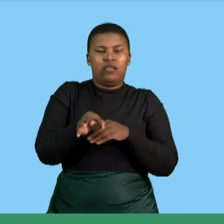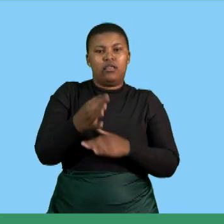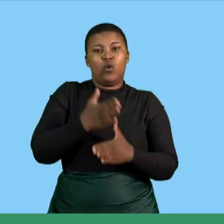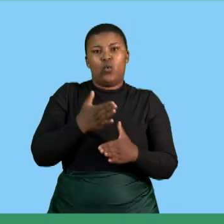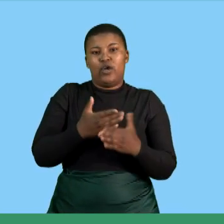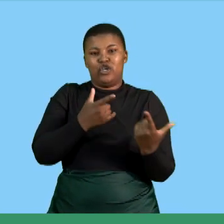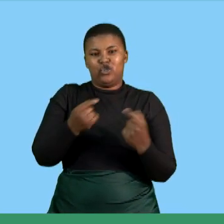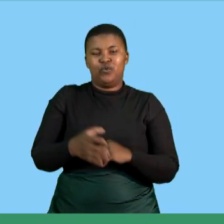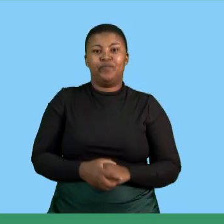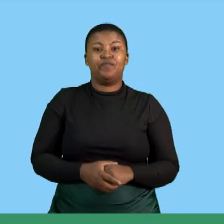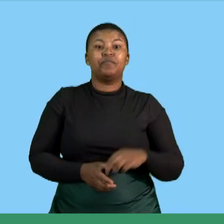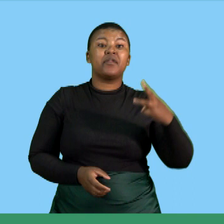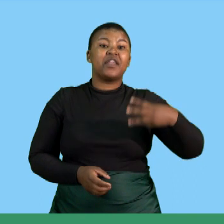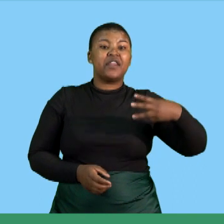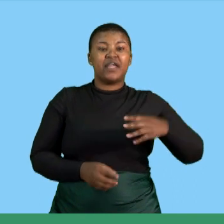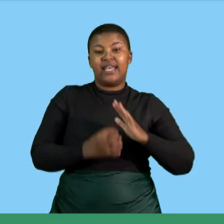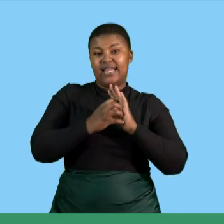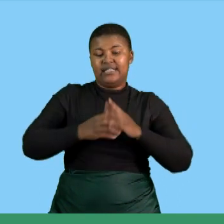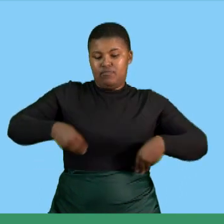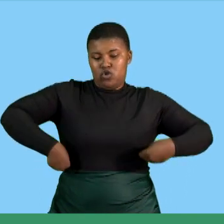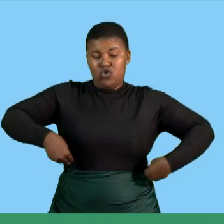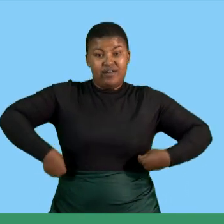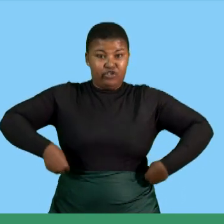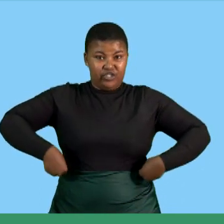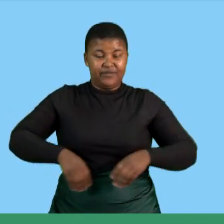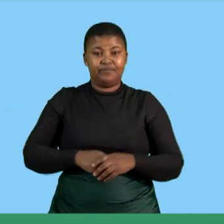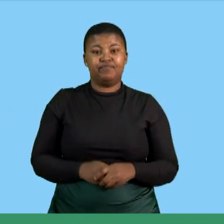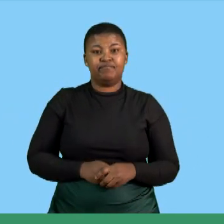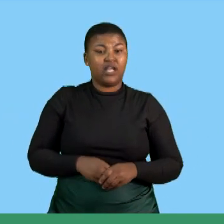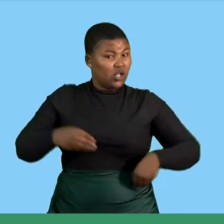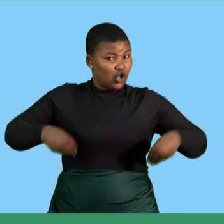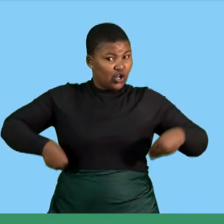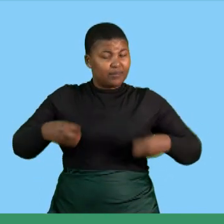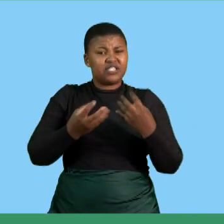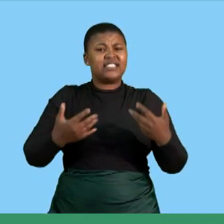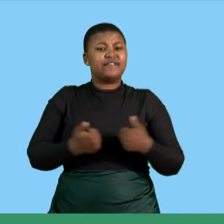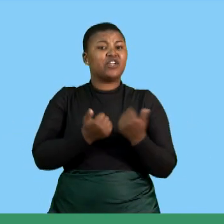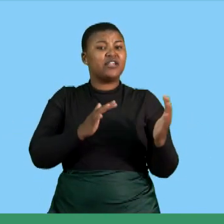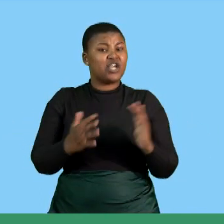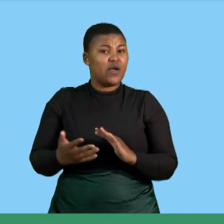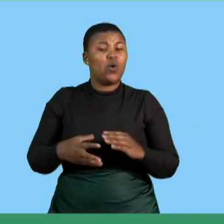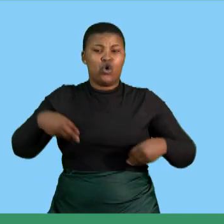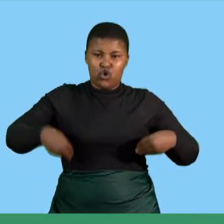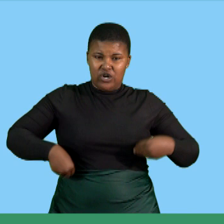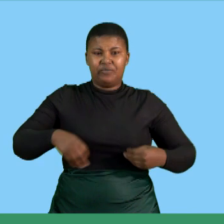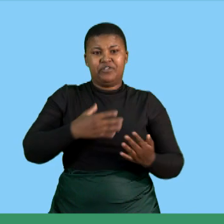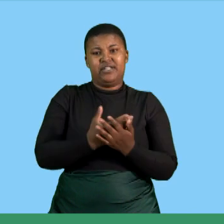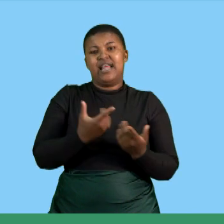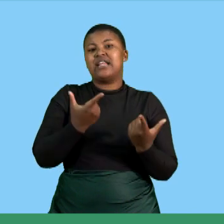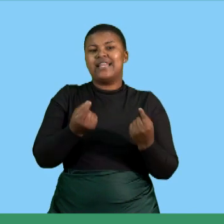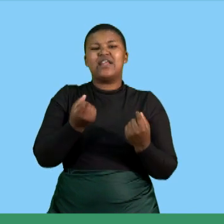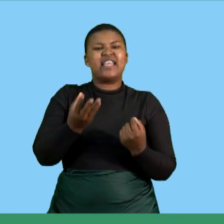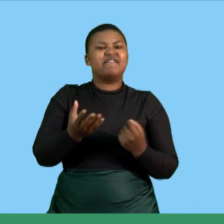And our third example then was corruption. So how does it pose a challenge? Corruption may cause